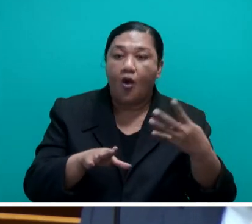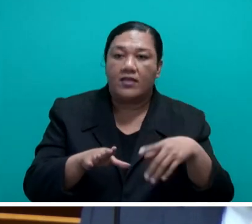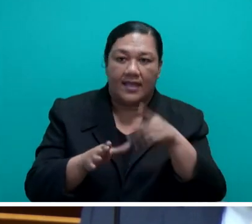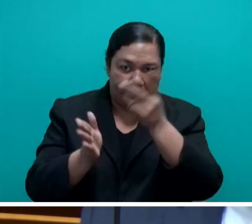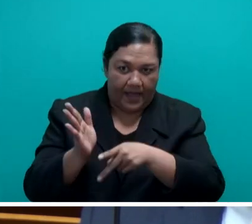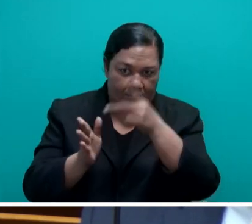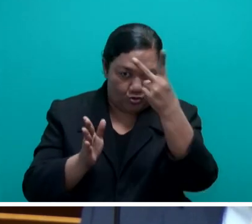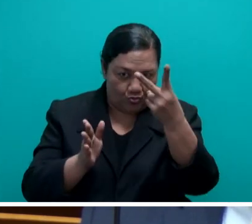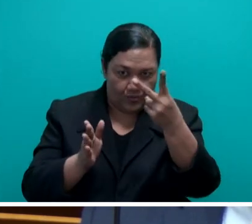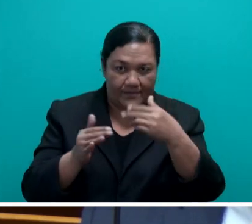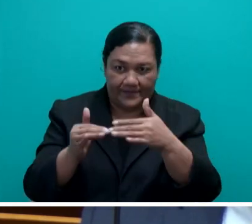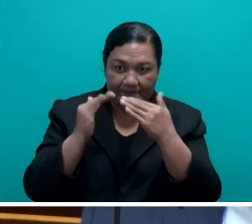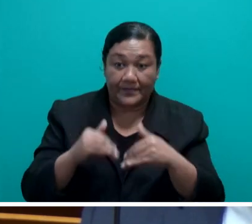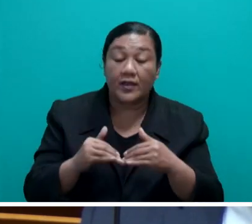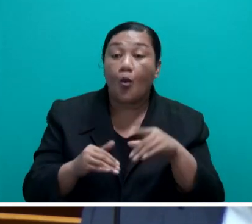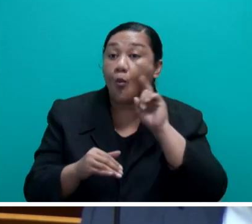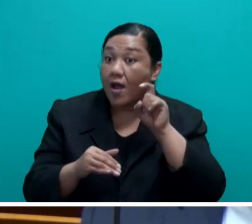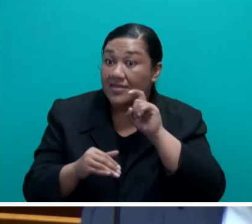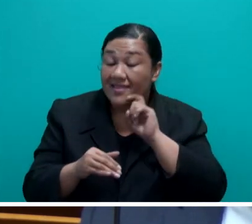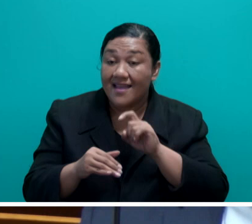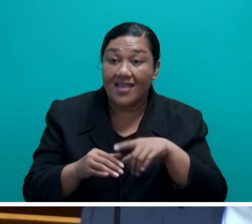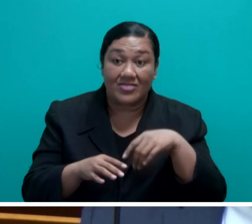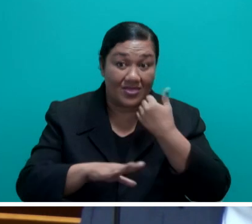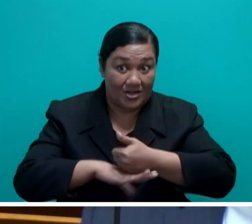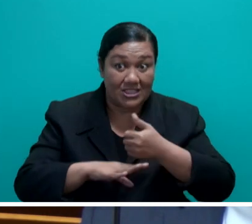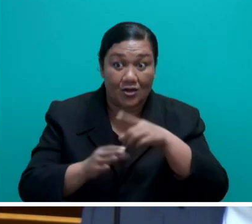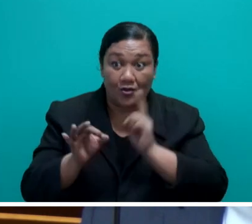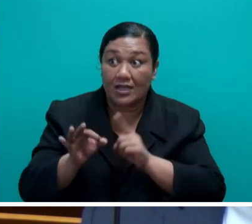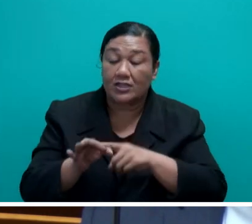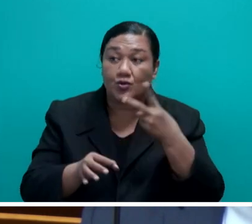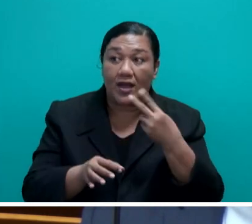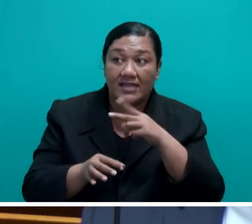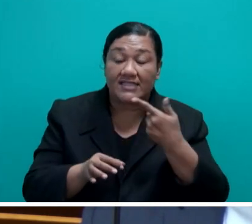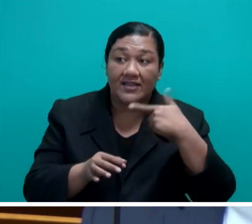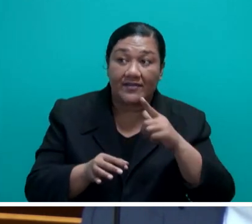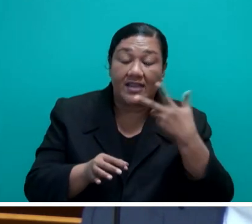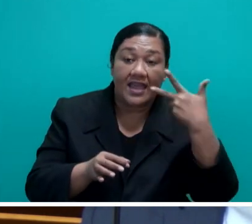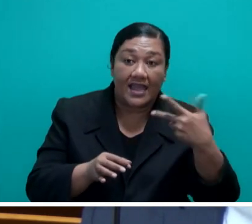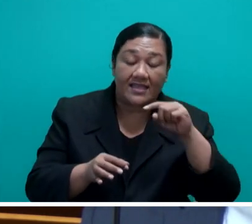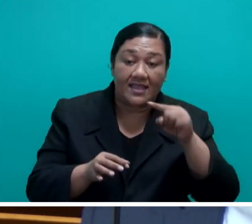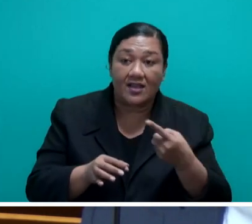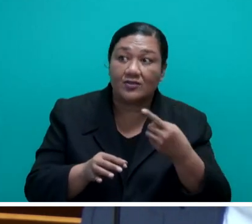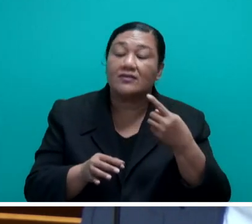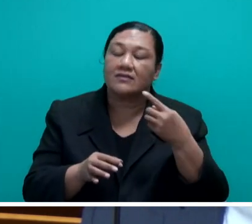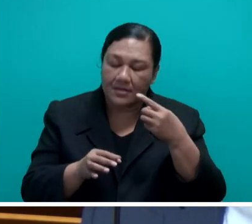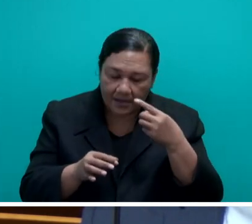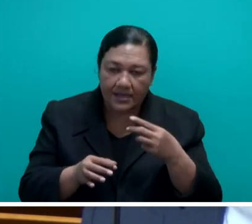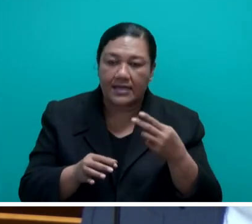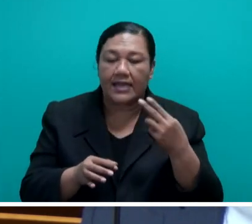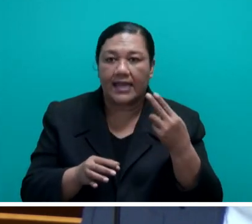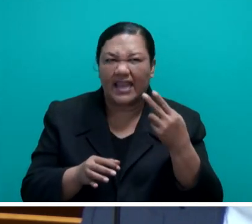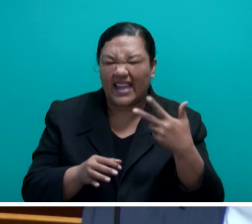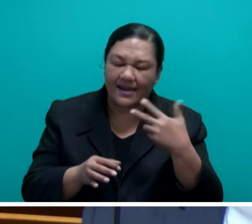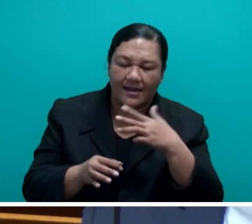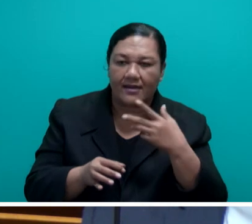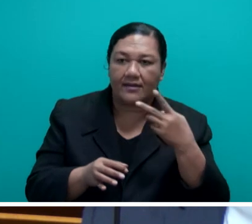And Water Authority of Fiji quotation stands at $278,801. Once EFL quotations are